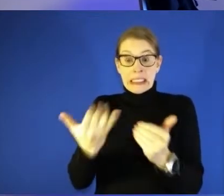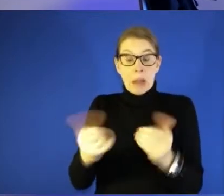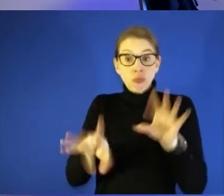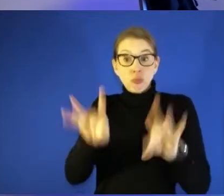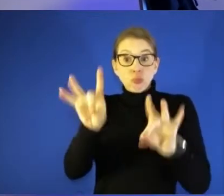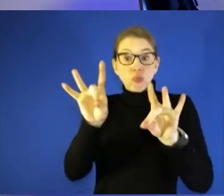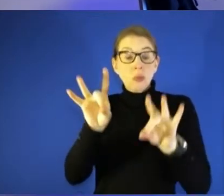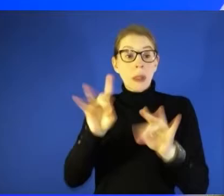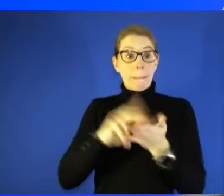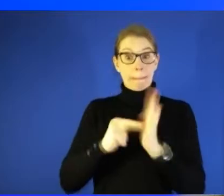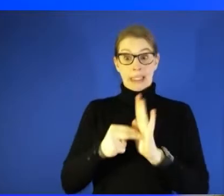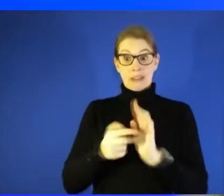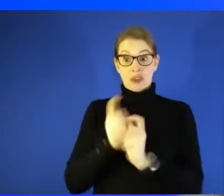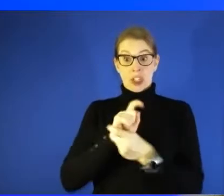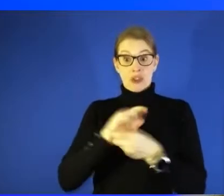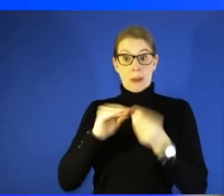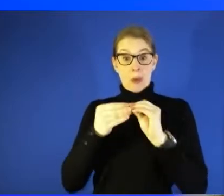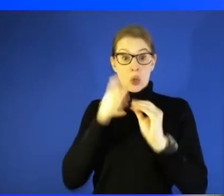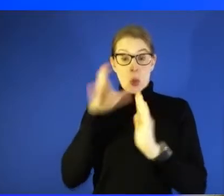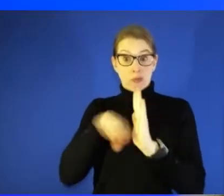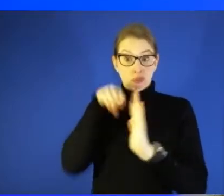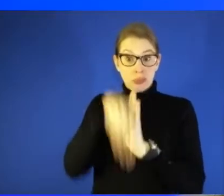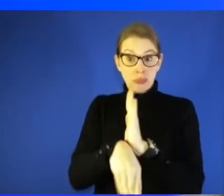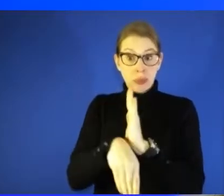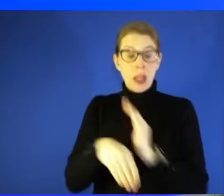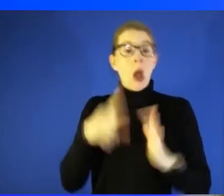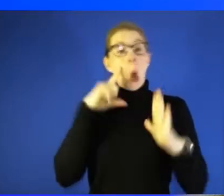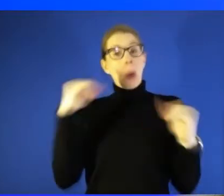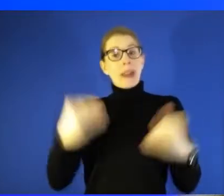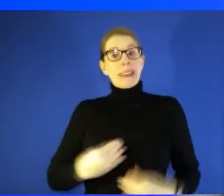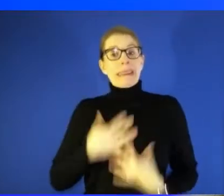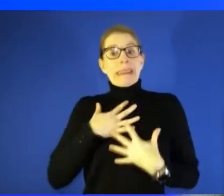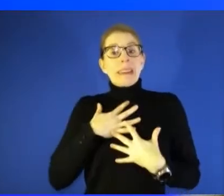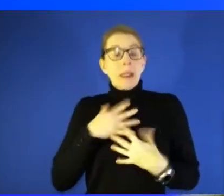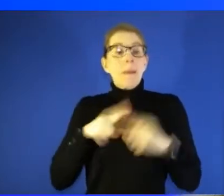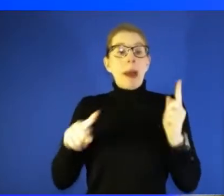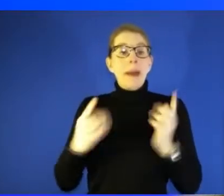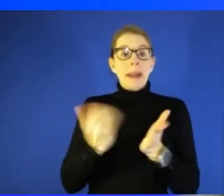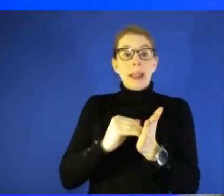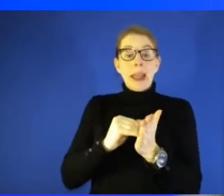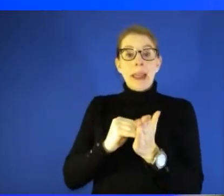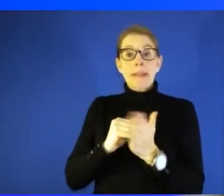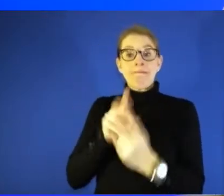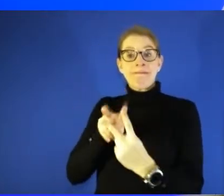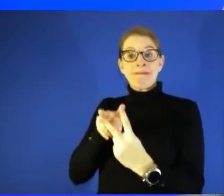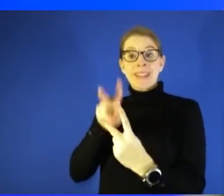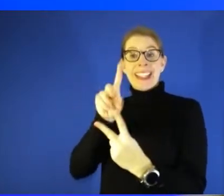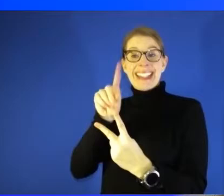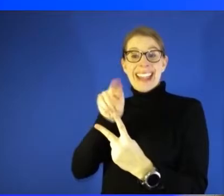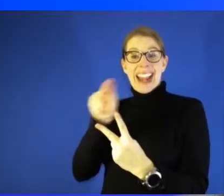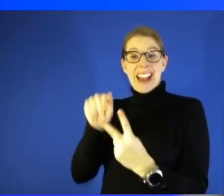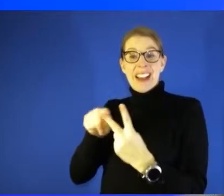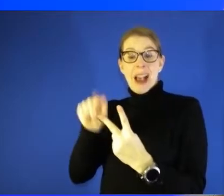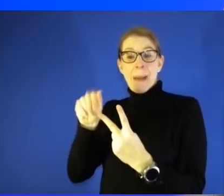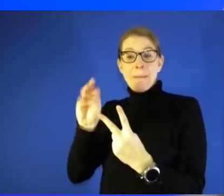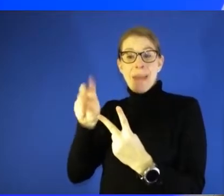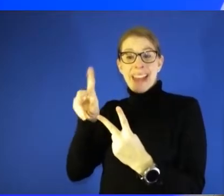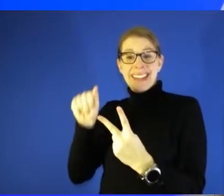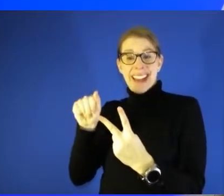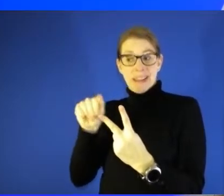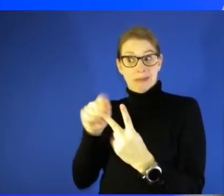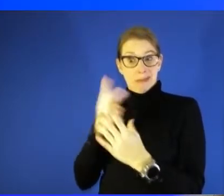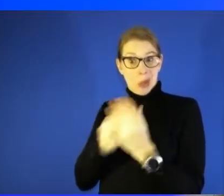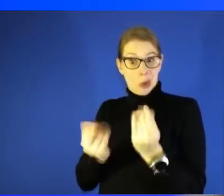It gives me hope, but at the same time, I think both Dana and Amanda were getting at this. They have to be on faces. So masks